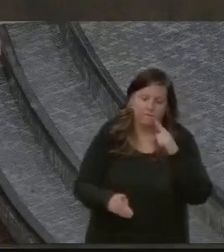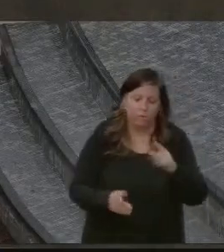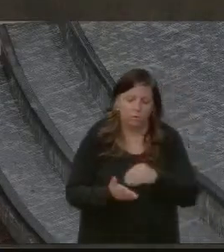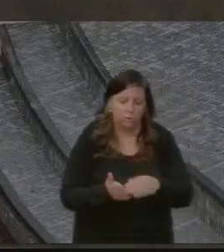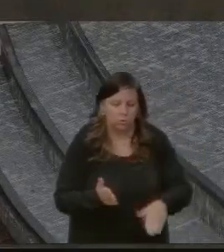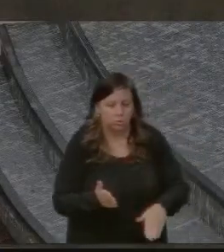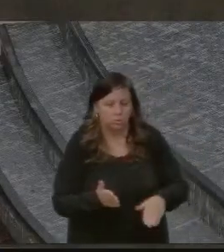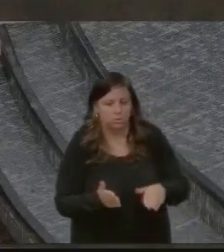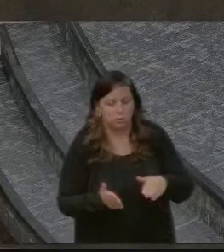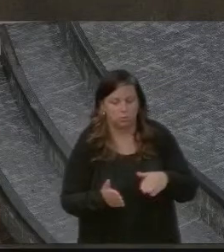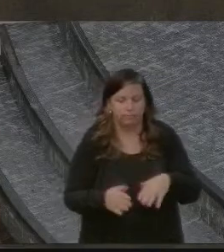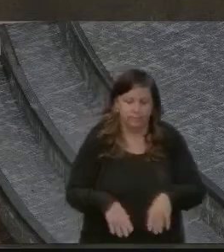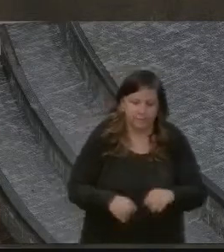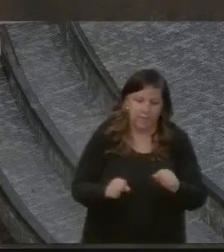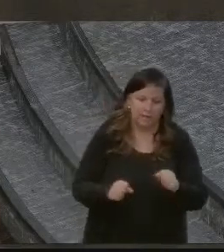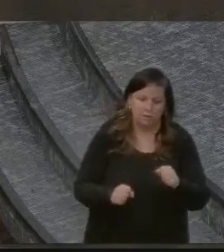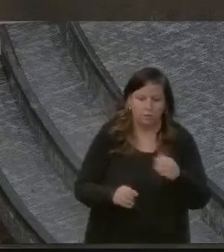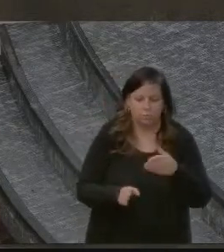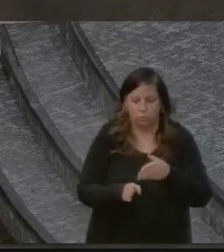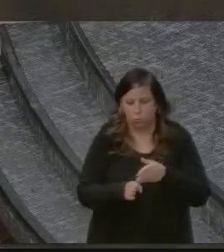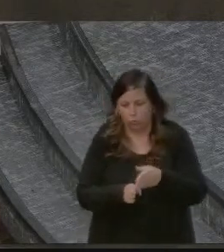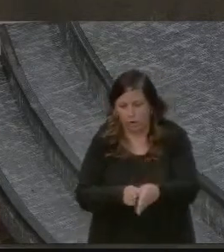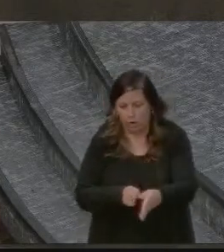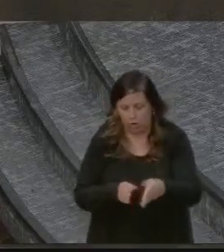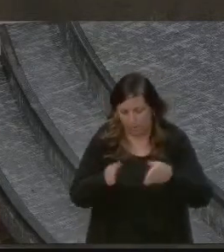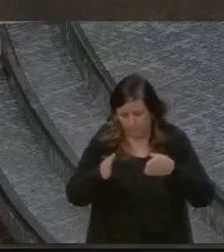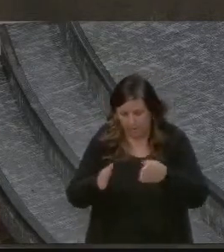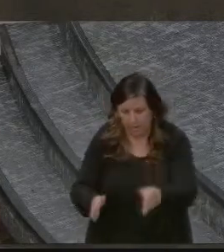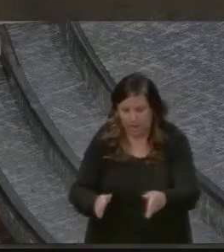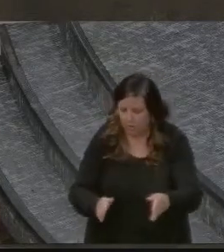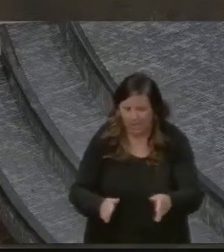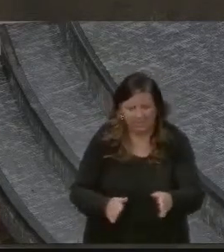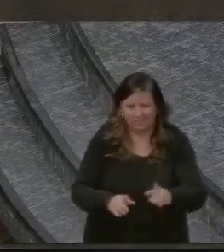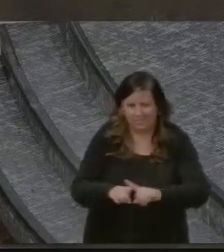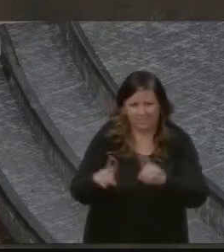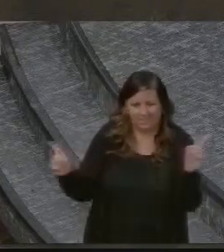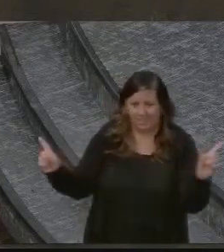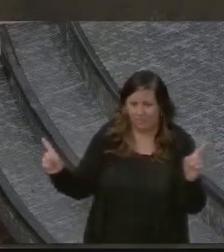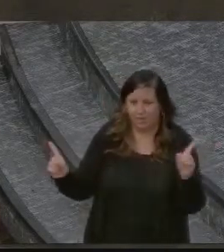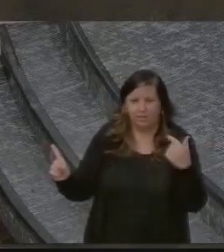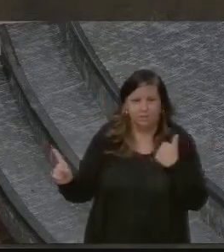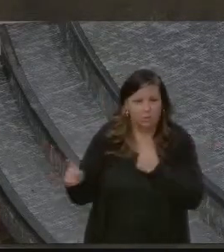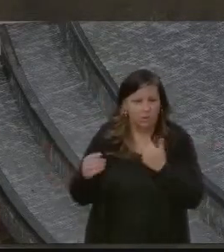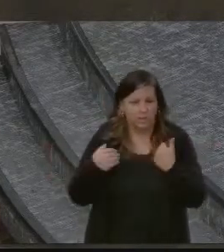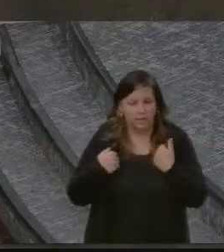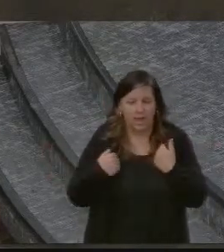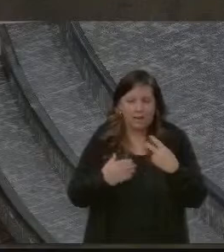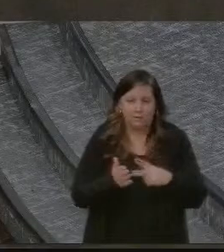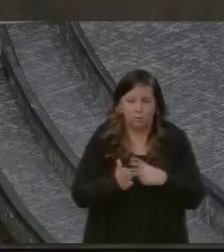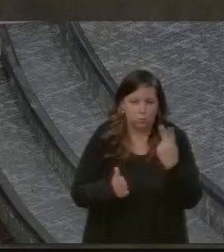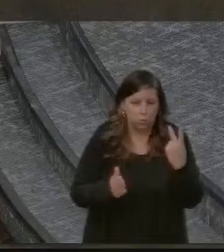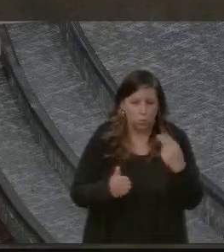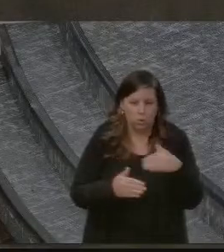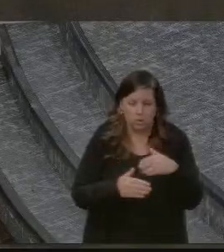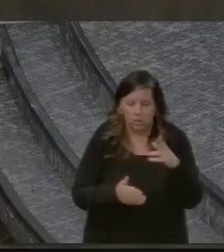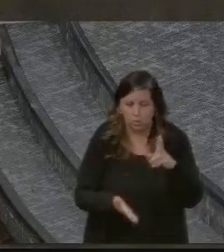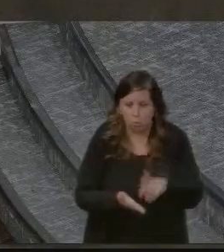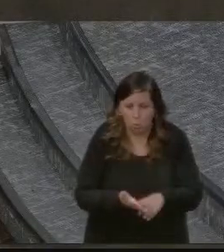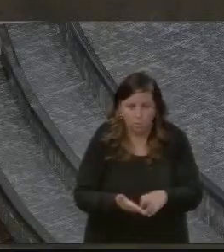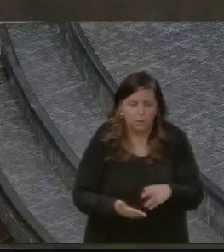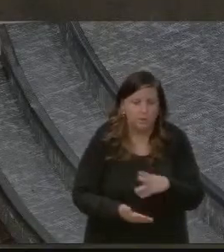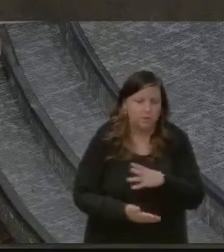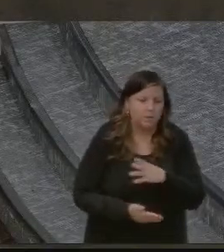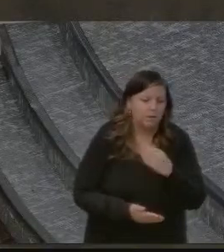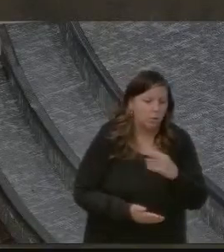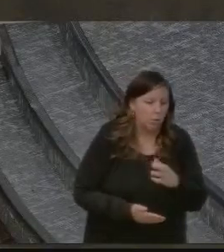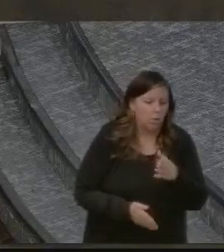nothing to do with credit recovery. Our students can do dual enrollment through Career Academy. They can do career pathways,